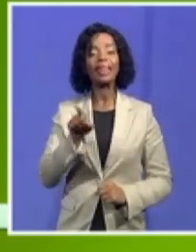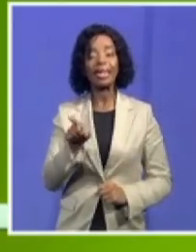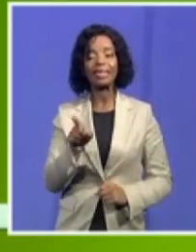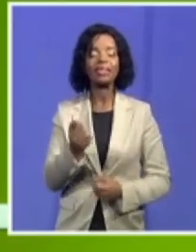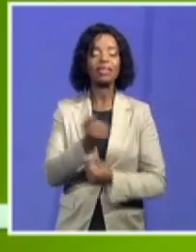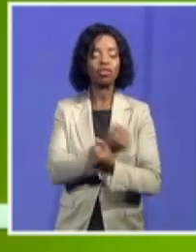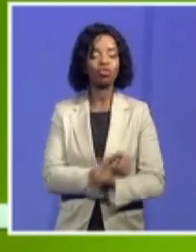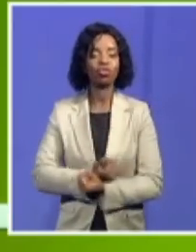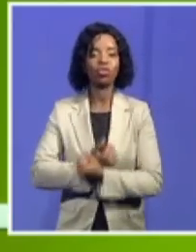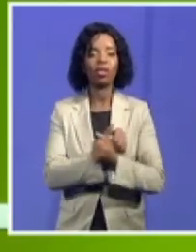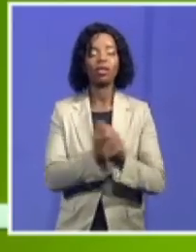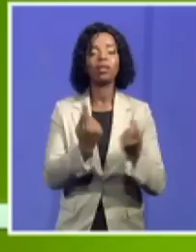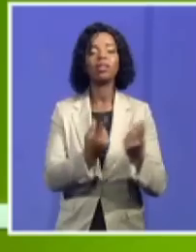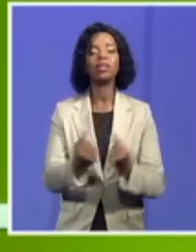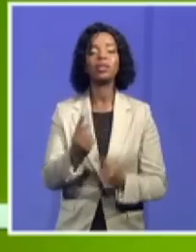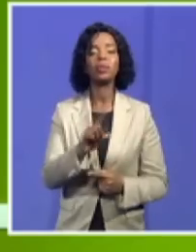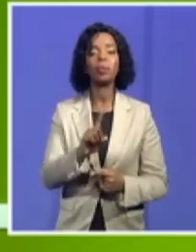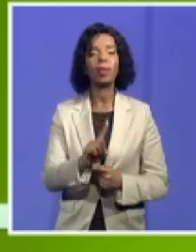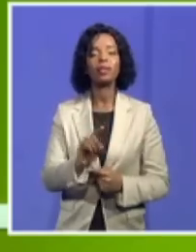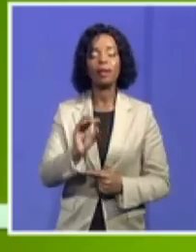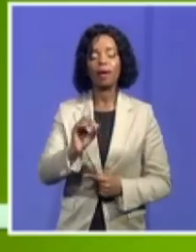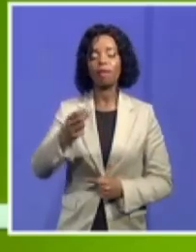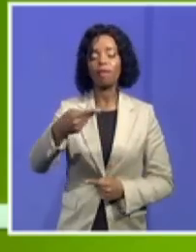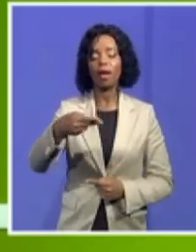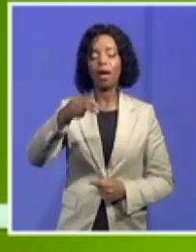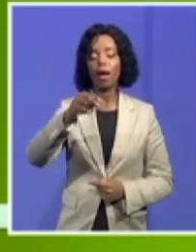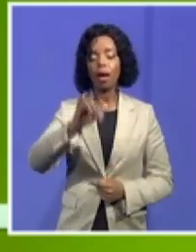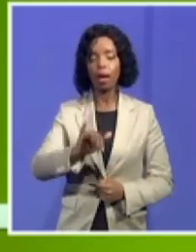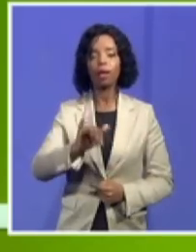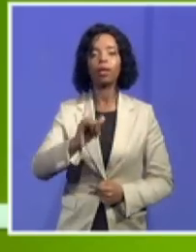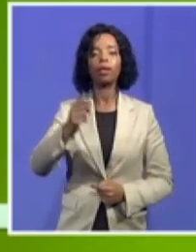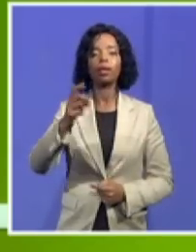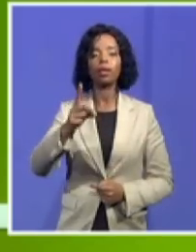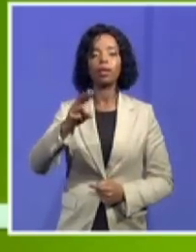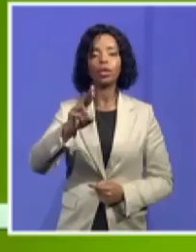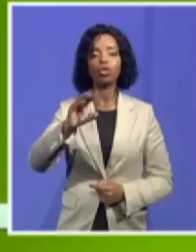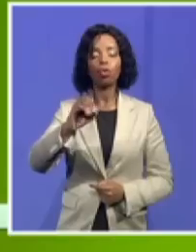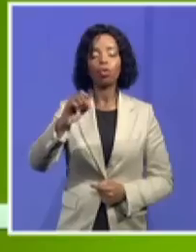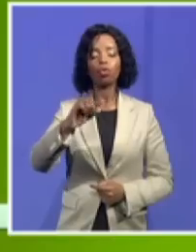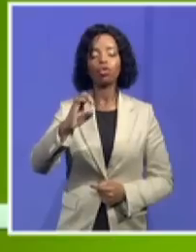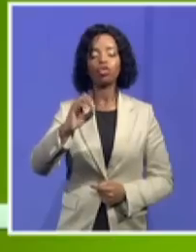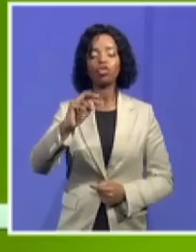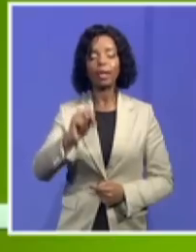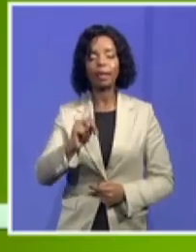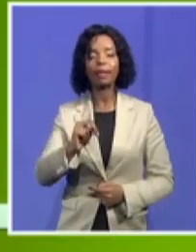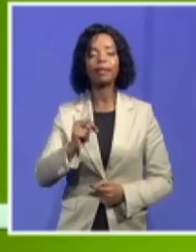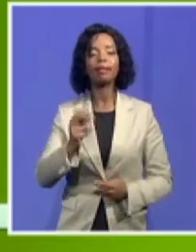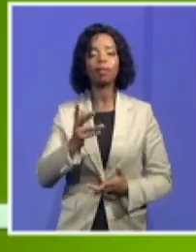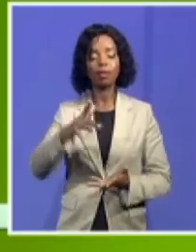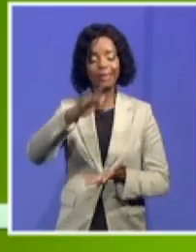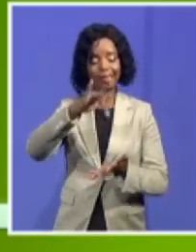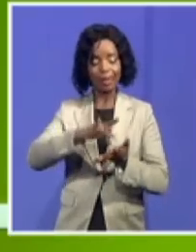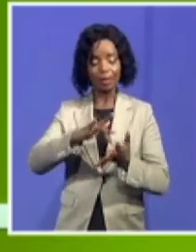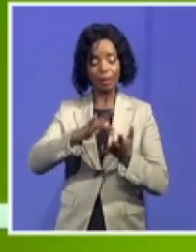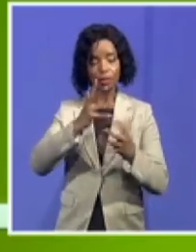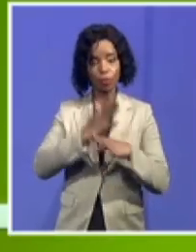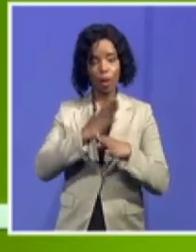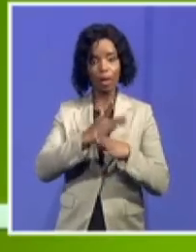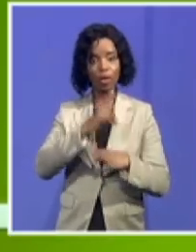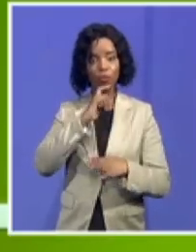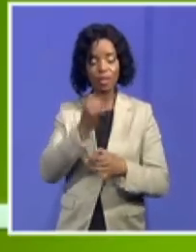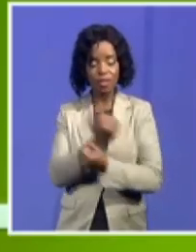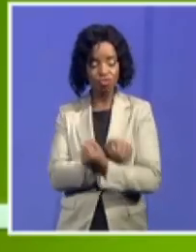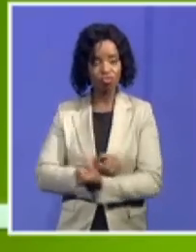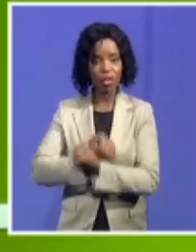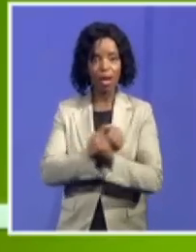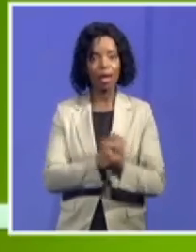of hydrogen production centered around the mine itself. And I got so excited and so taken